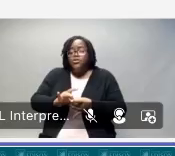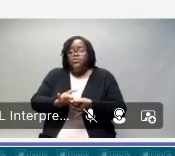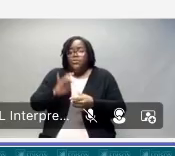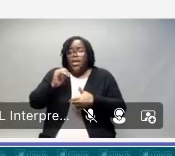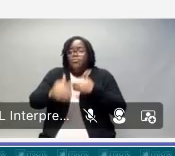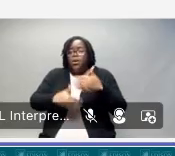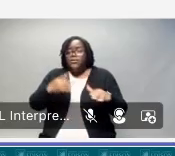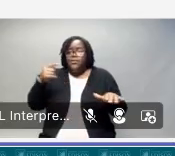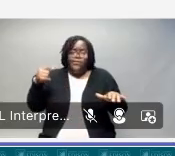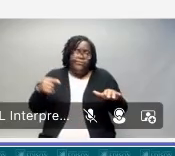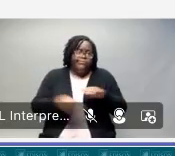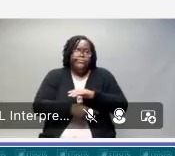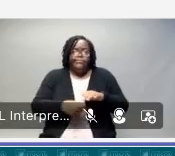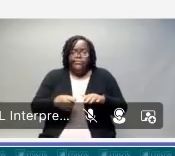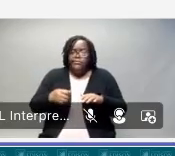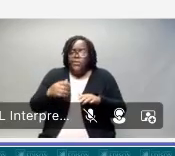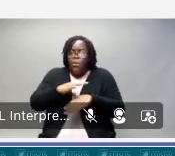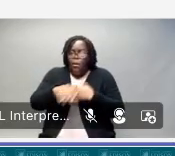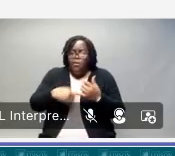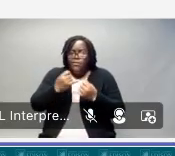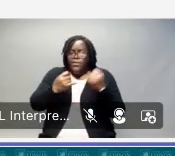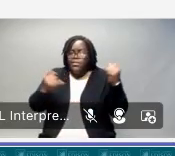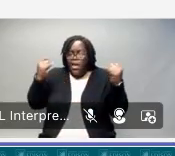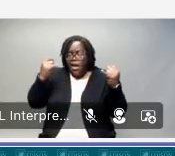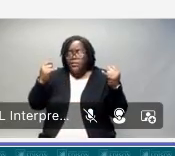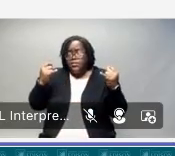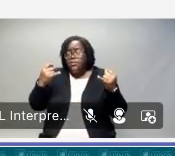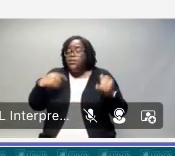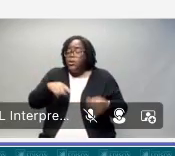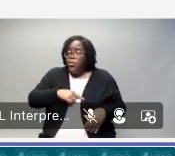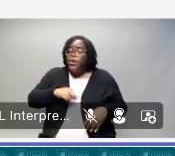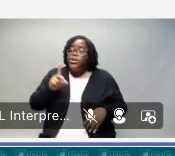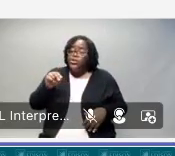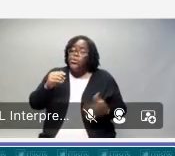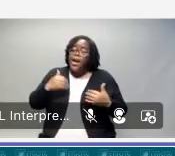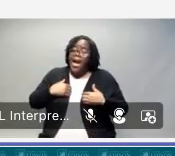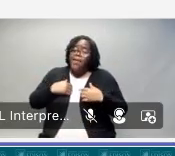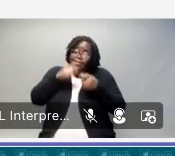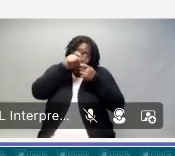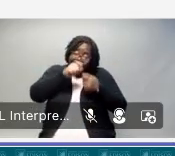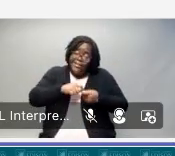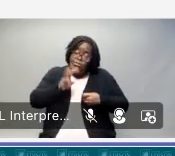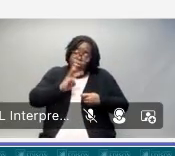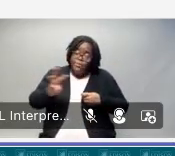undergrounding these lines. We have a detailed website, the